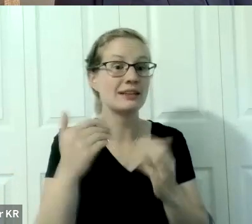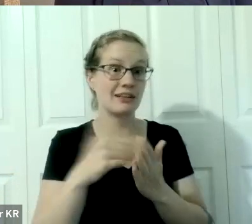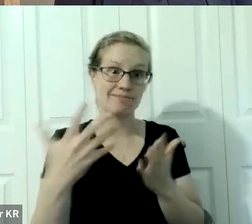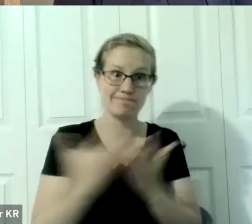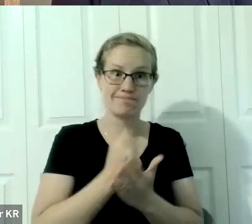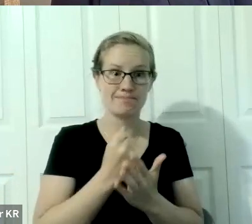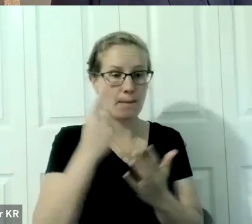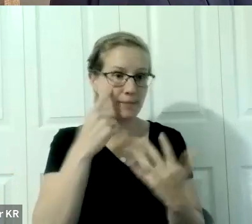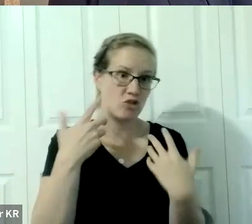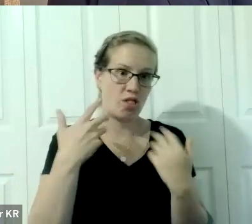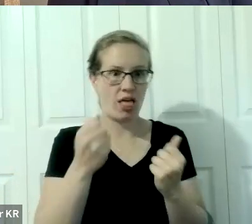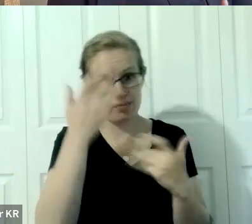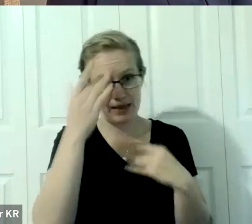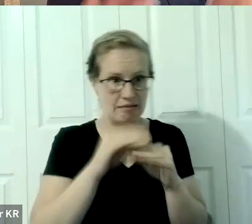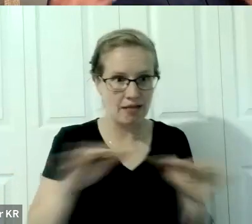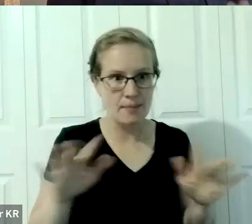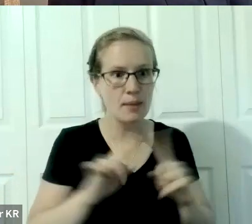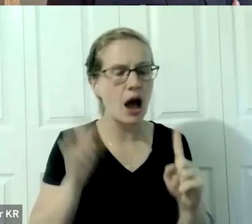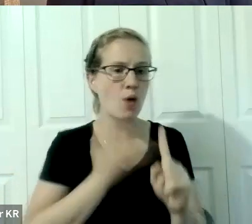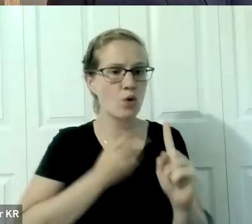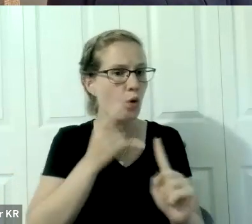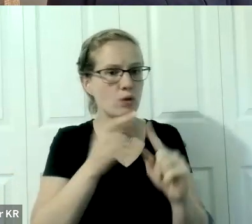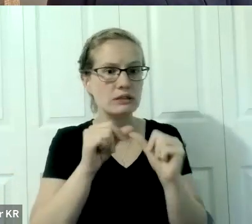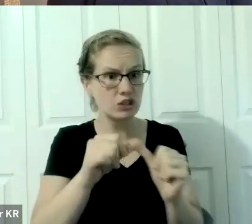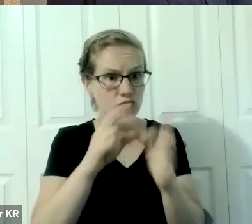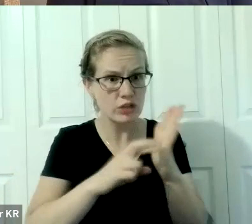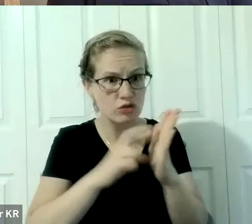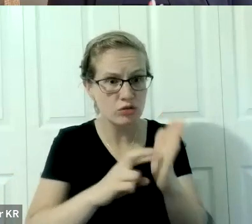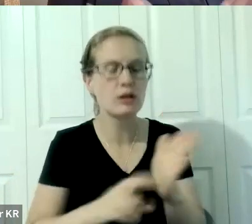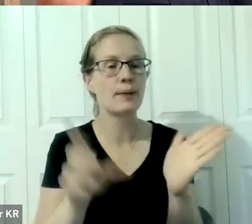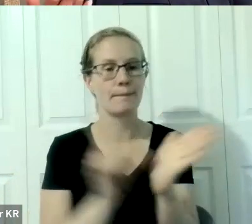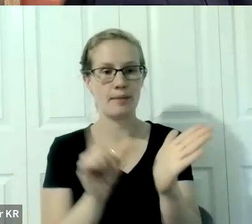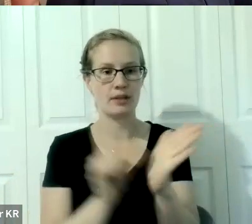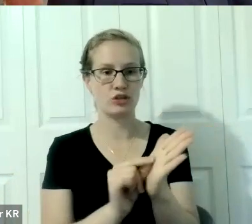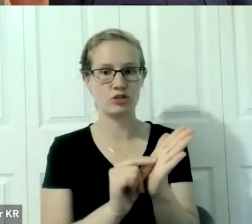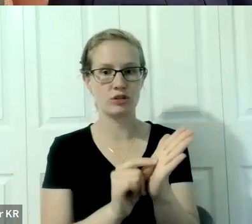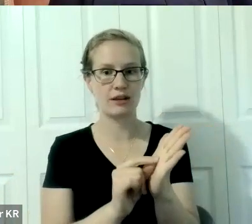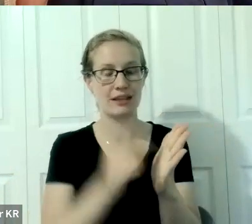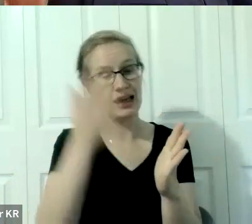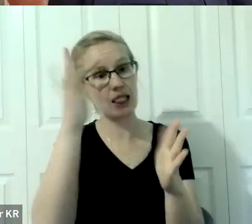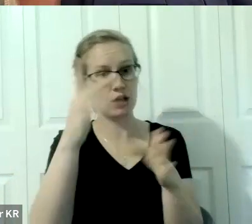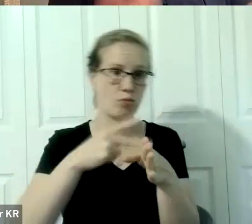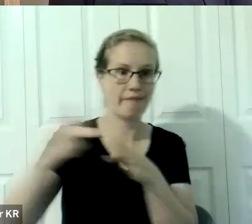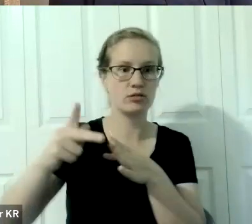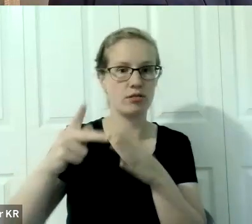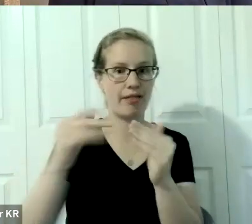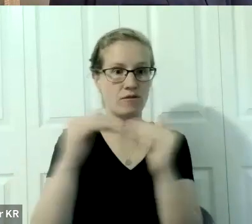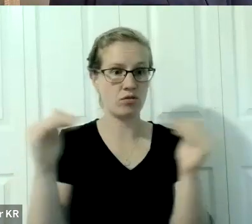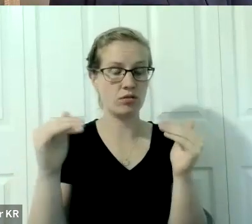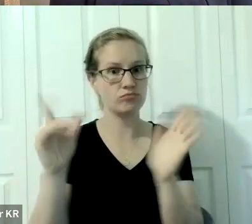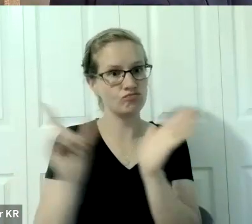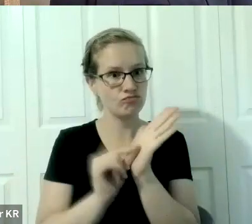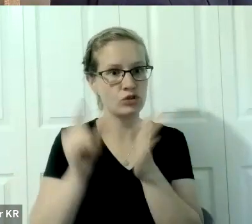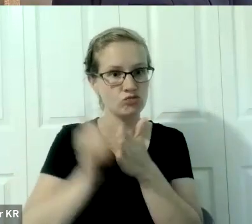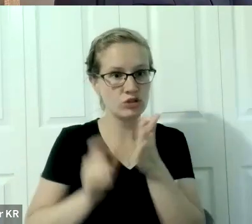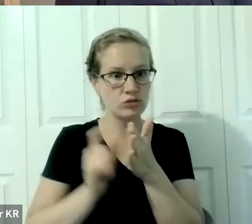mental health pandemic, is to continue doing research and publishing at the intellectual professional level. And